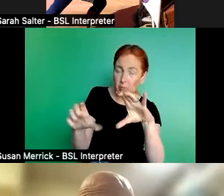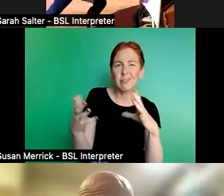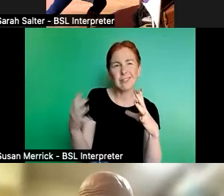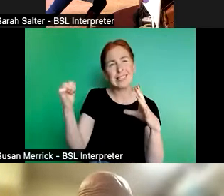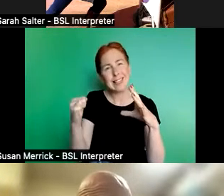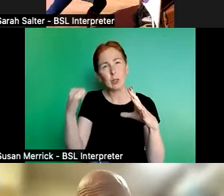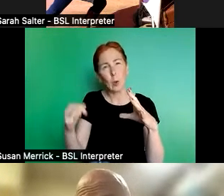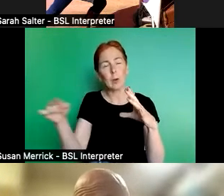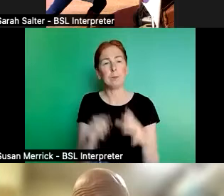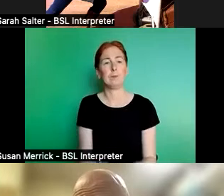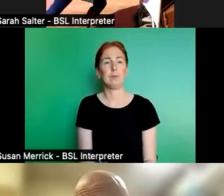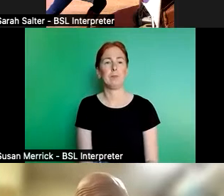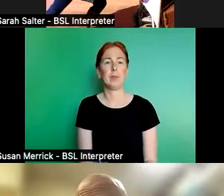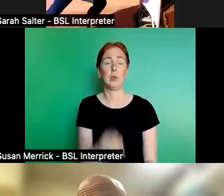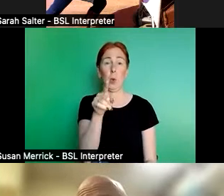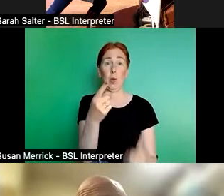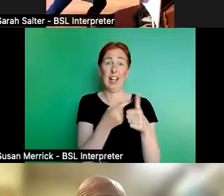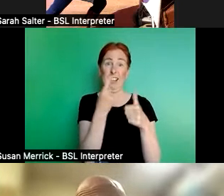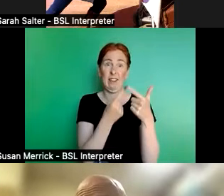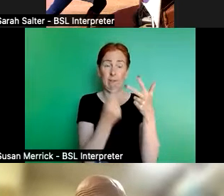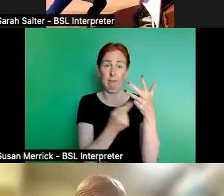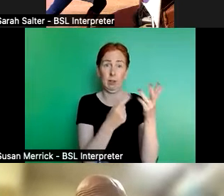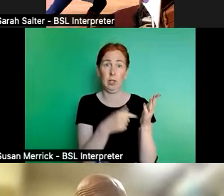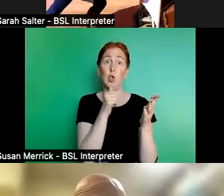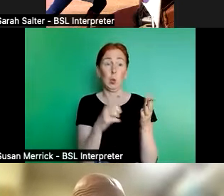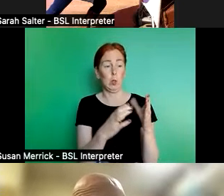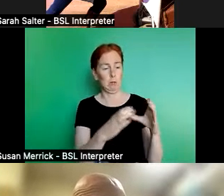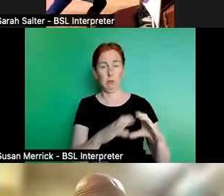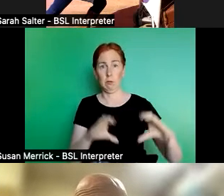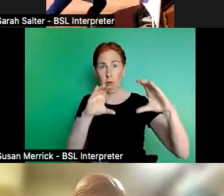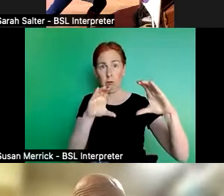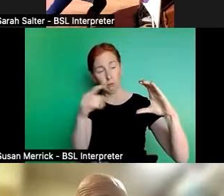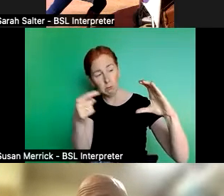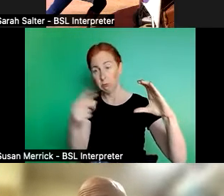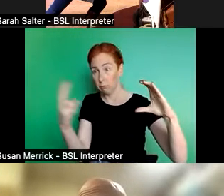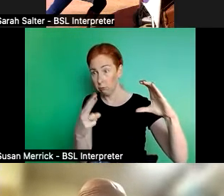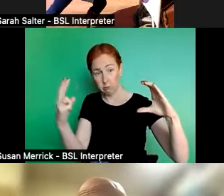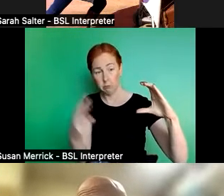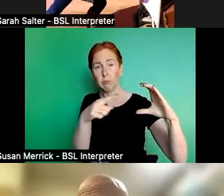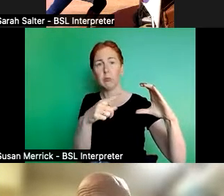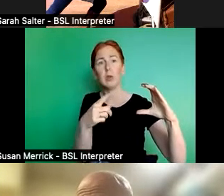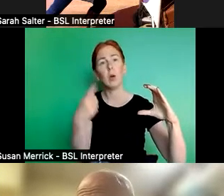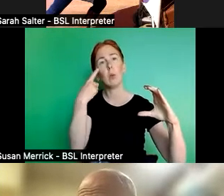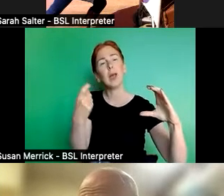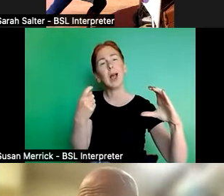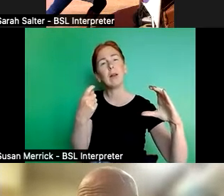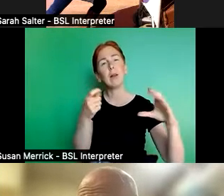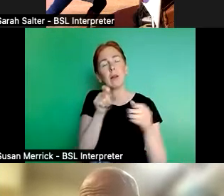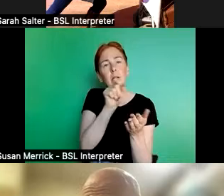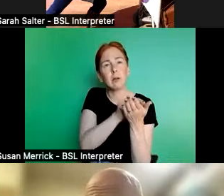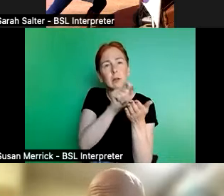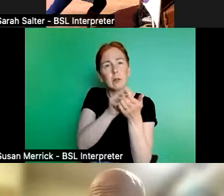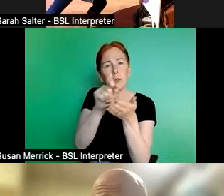chart, rather like a growth chart, and see how a child is developing according to how they compare with a